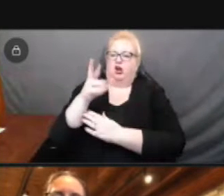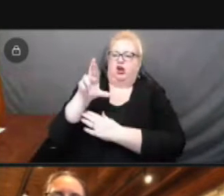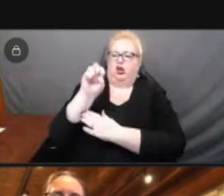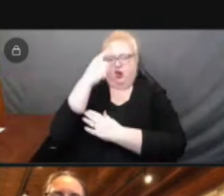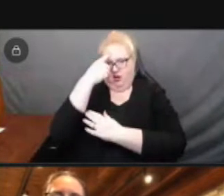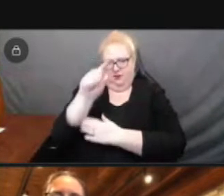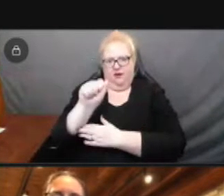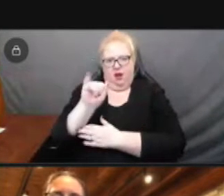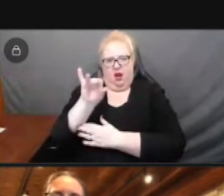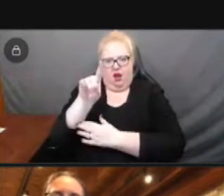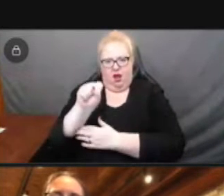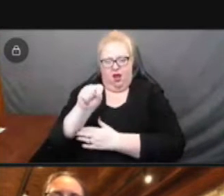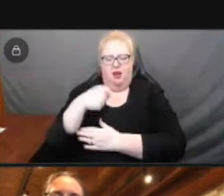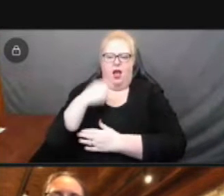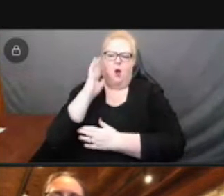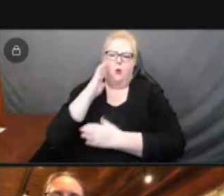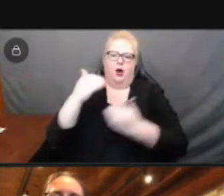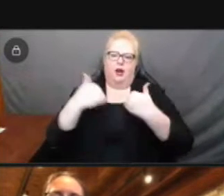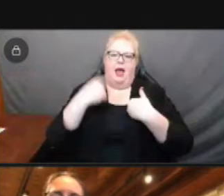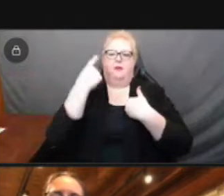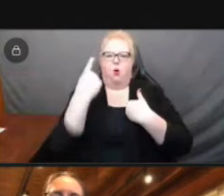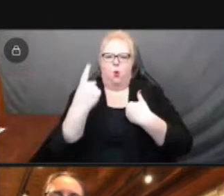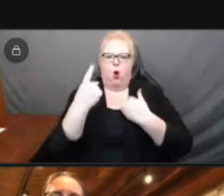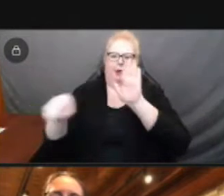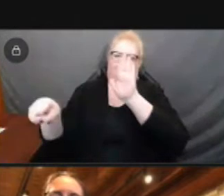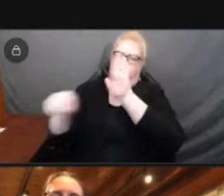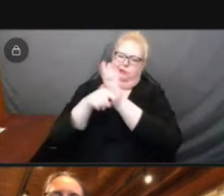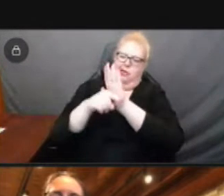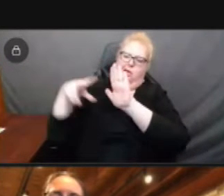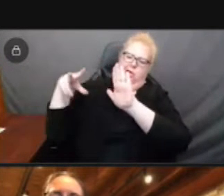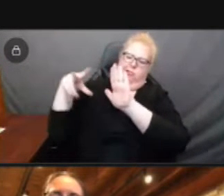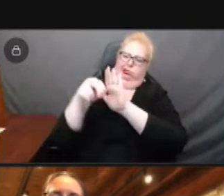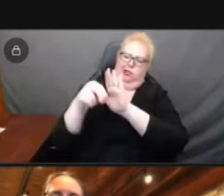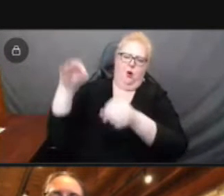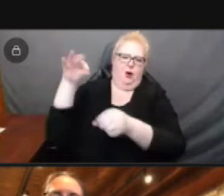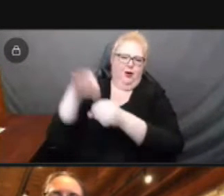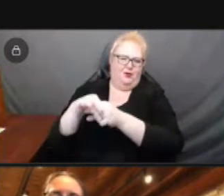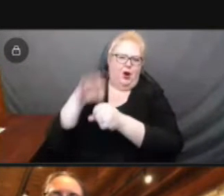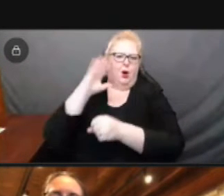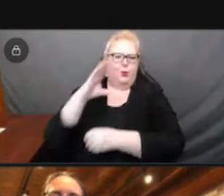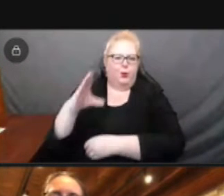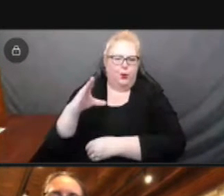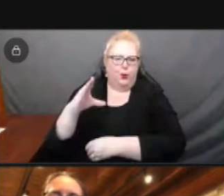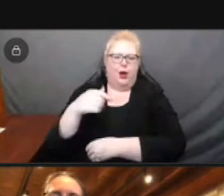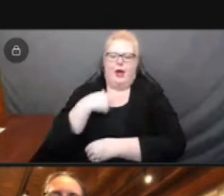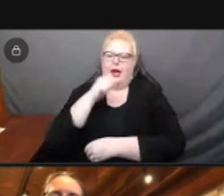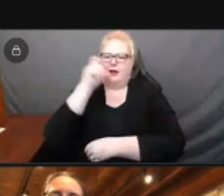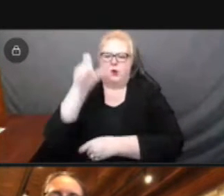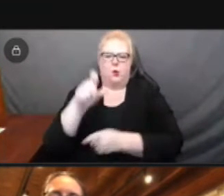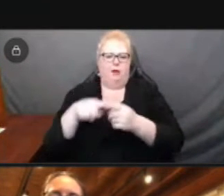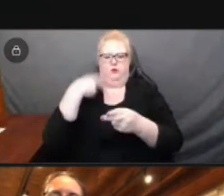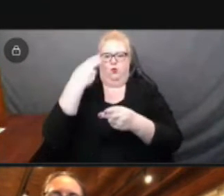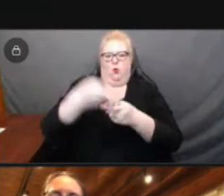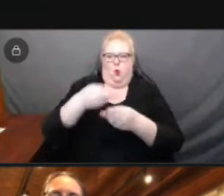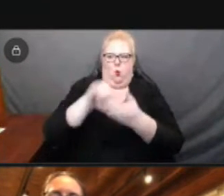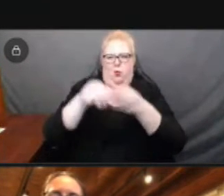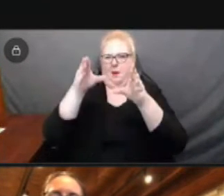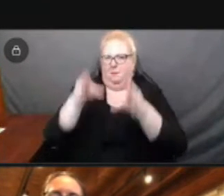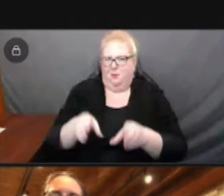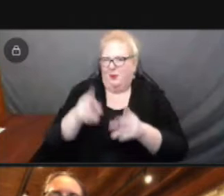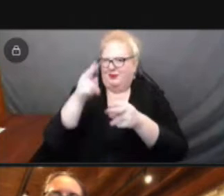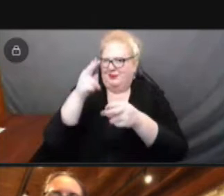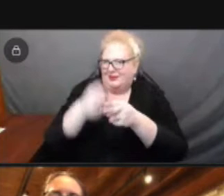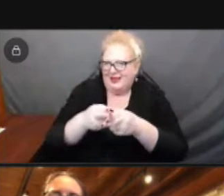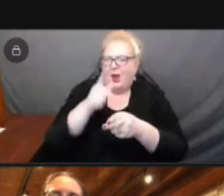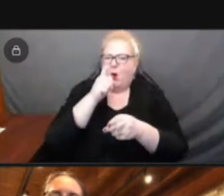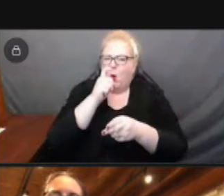nay vote against it. And the frustrating part is I don't have to call that person's name out for those who